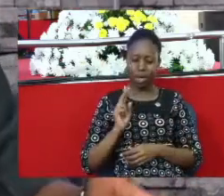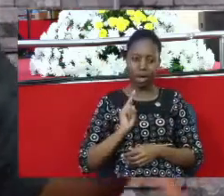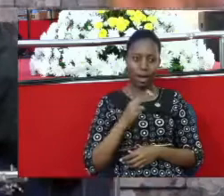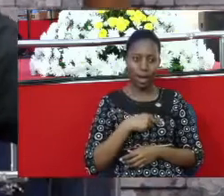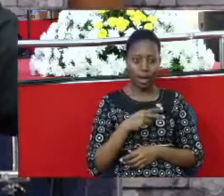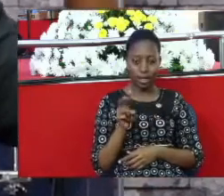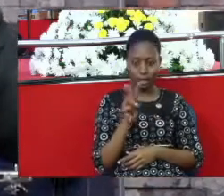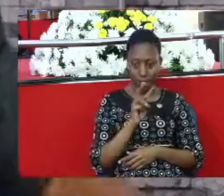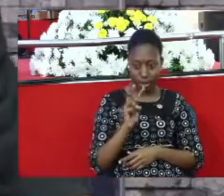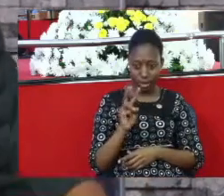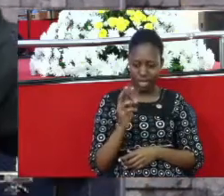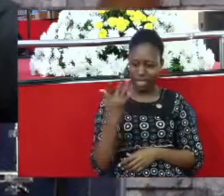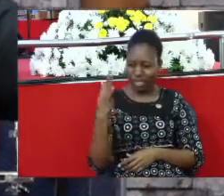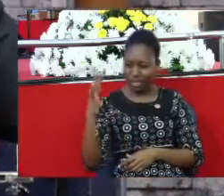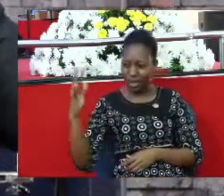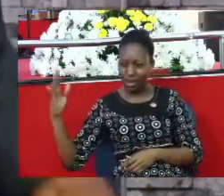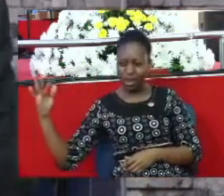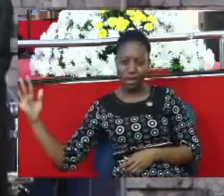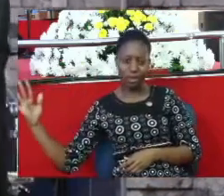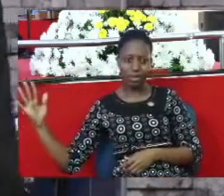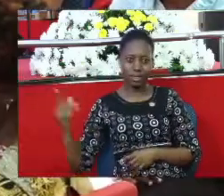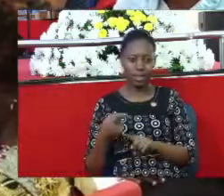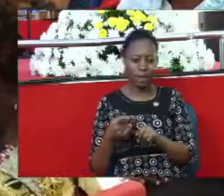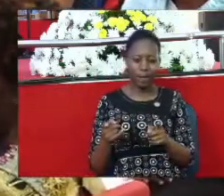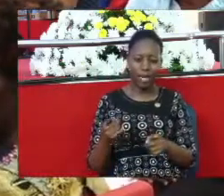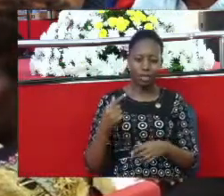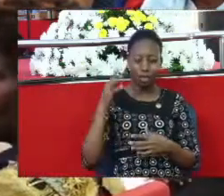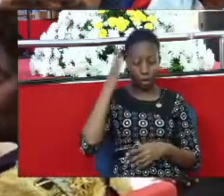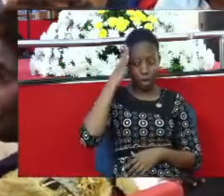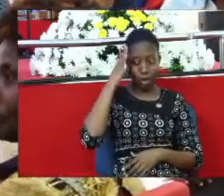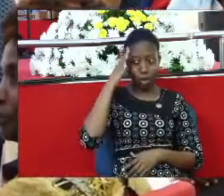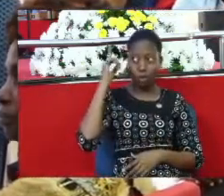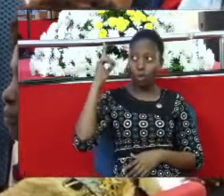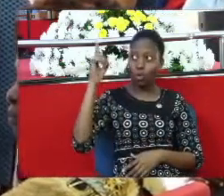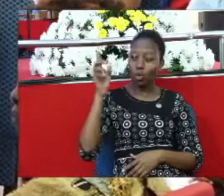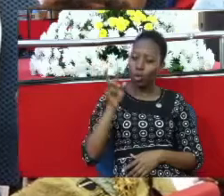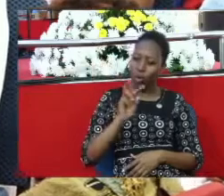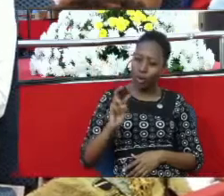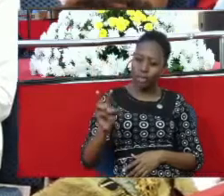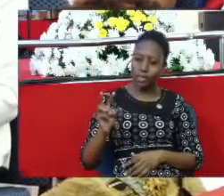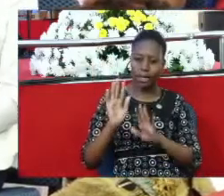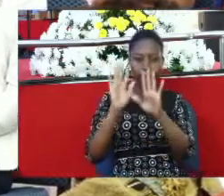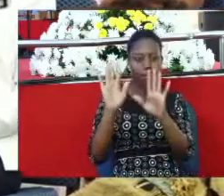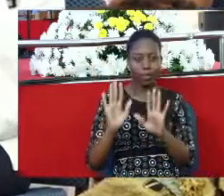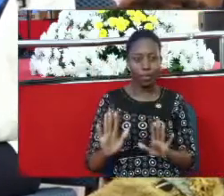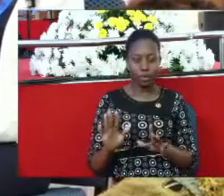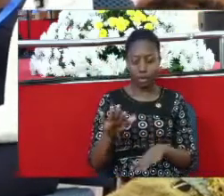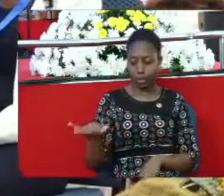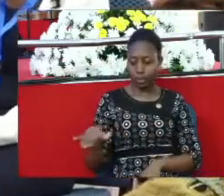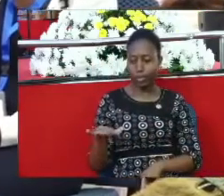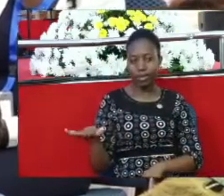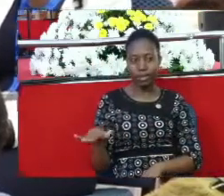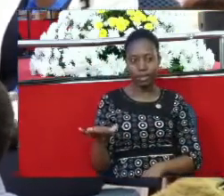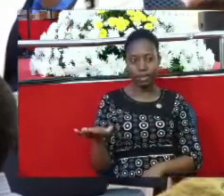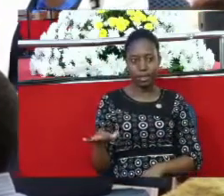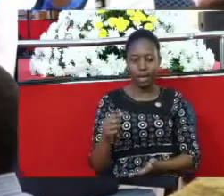cathedral, is a classes, are people being changed. Now God help us who are seeing trees to